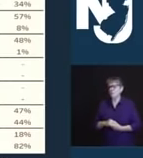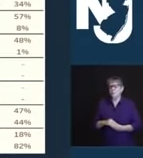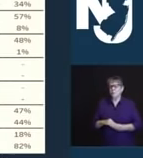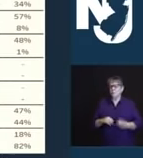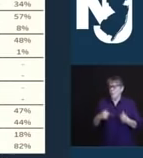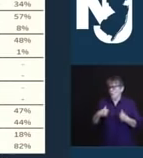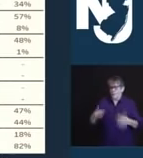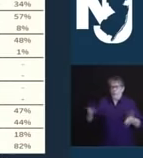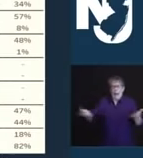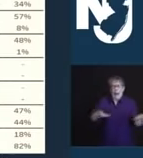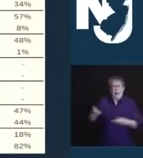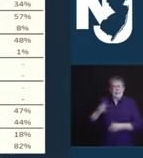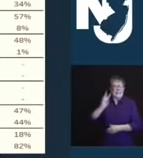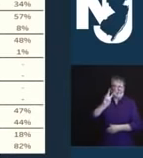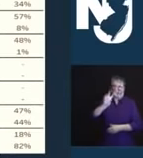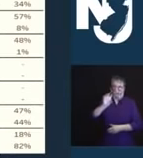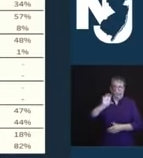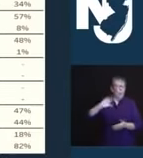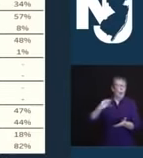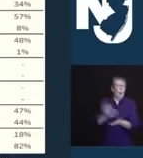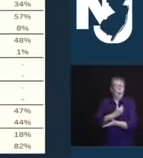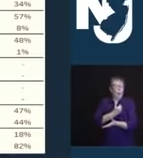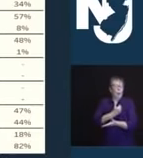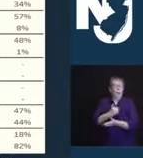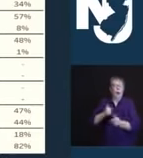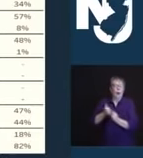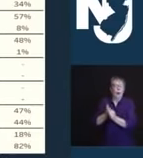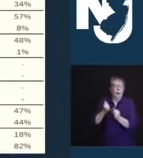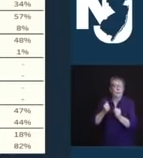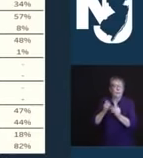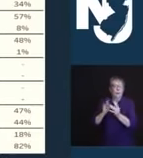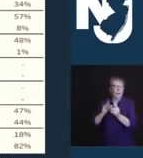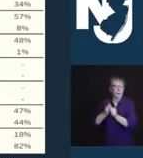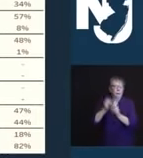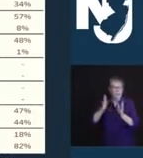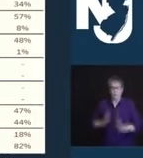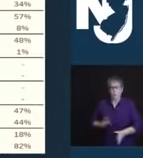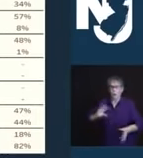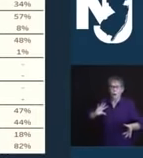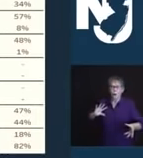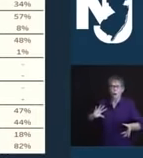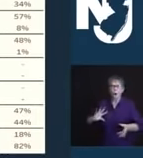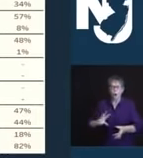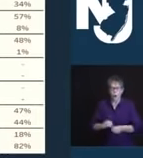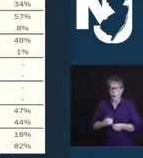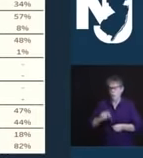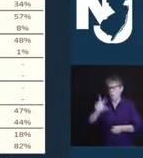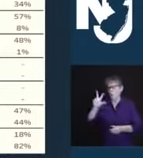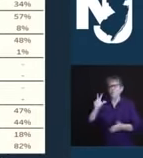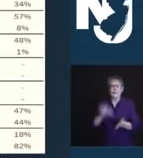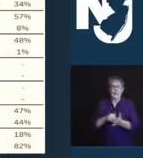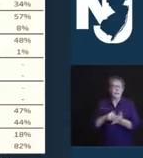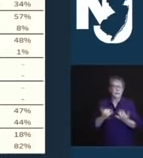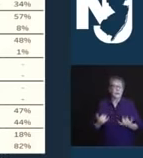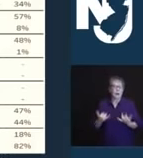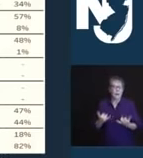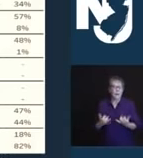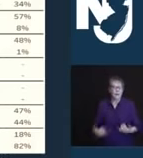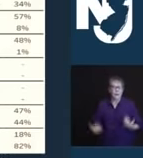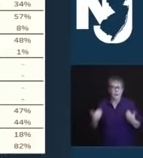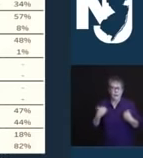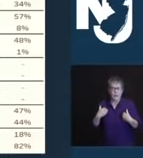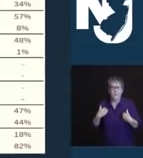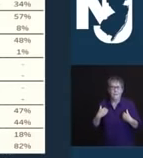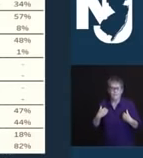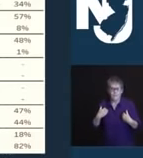have approximately 3,000 contact tracers on the ground. Each and every single one of them have only one concern: stopping